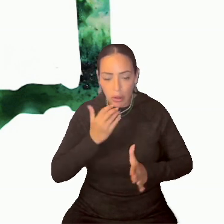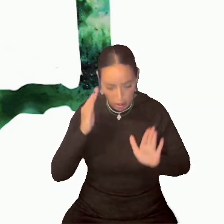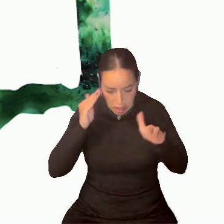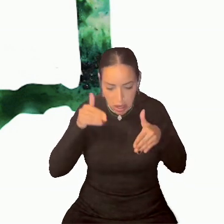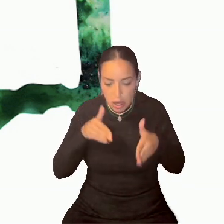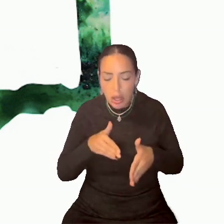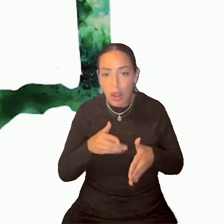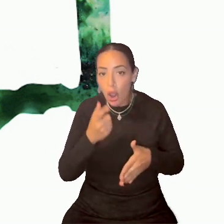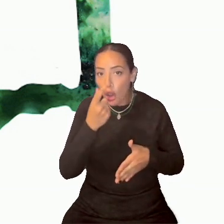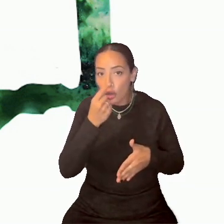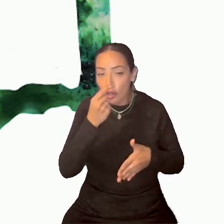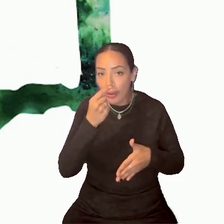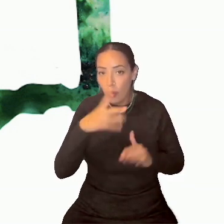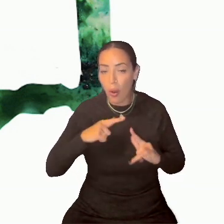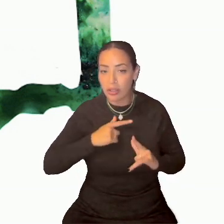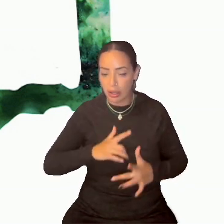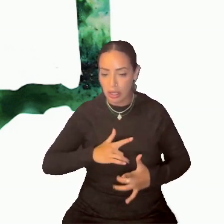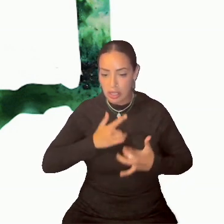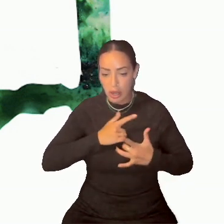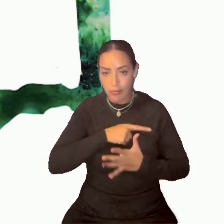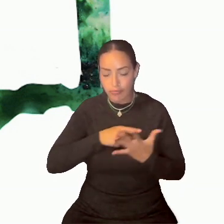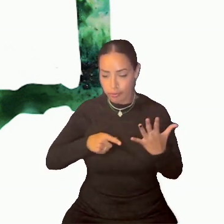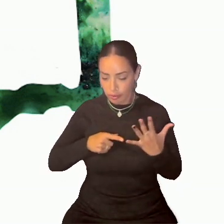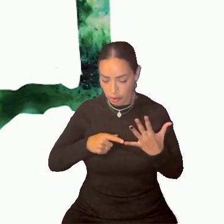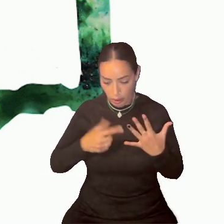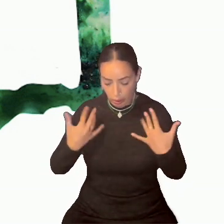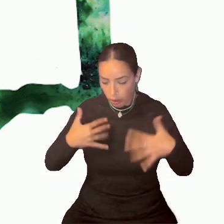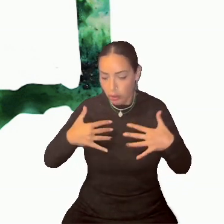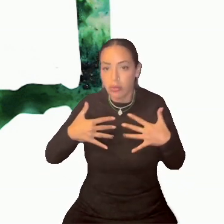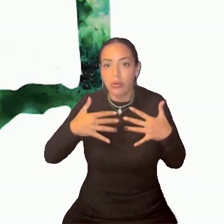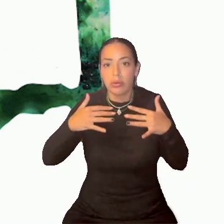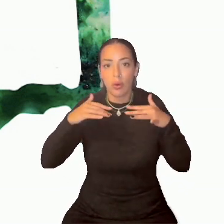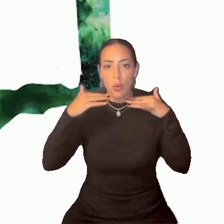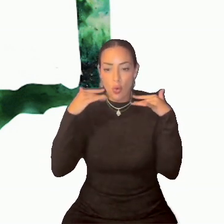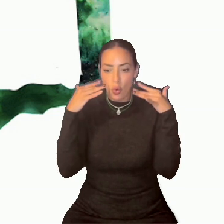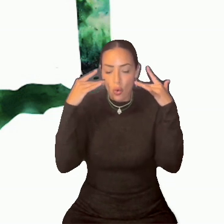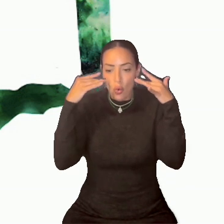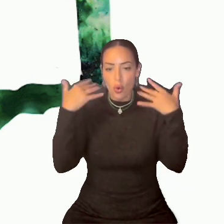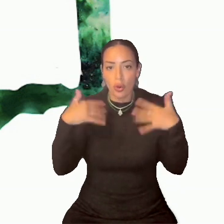forms, either hyperarousal, a flight or fight response,